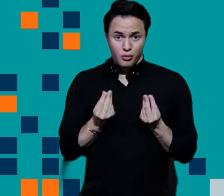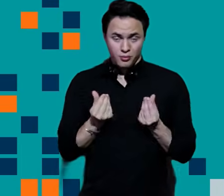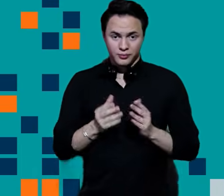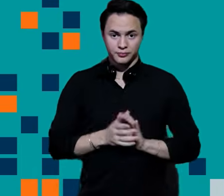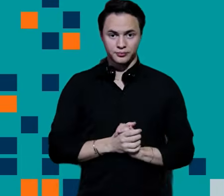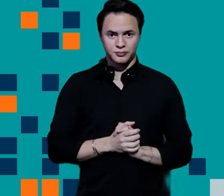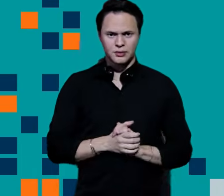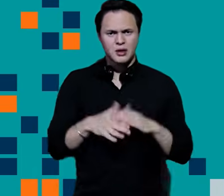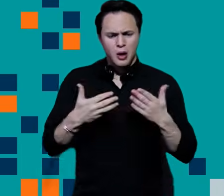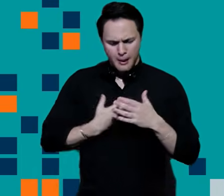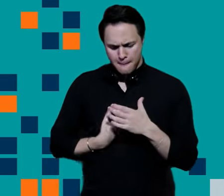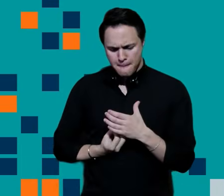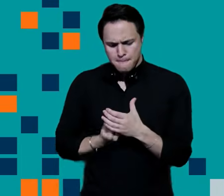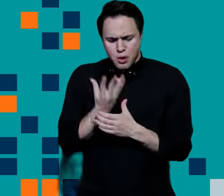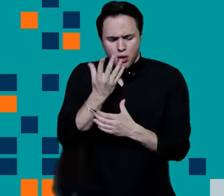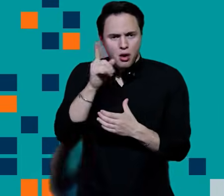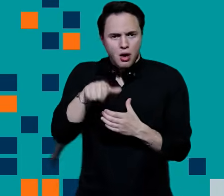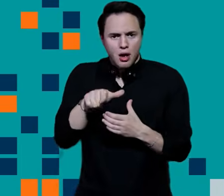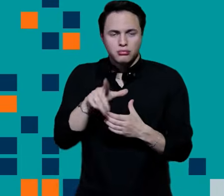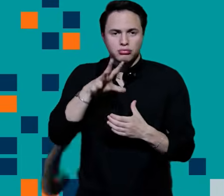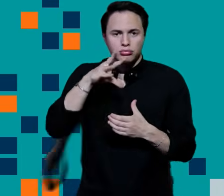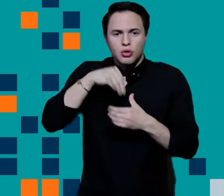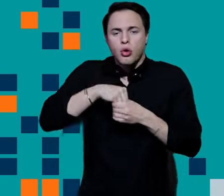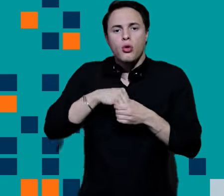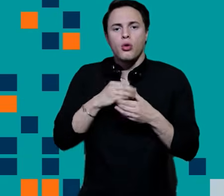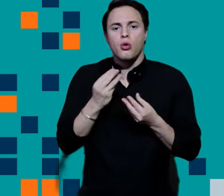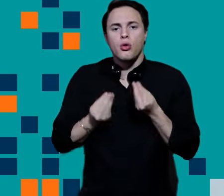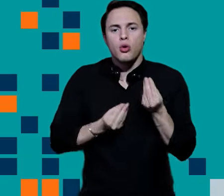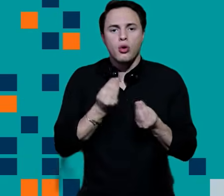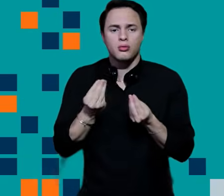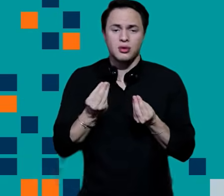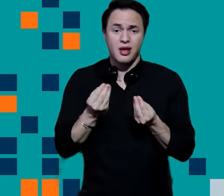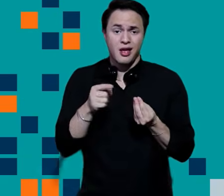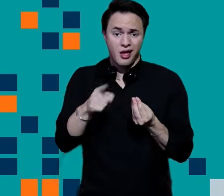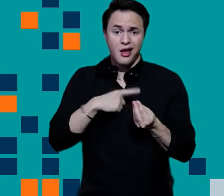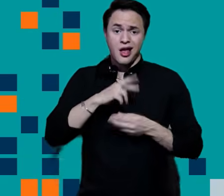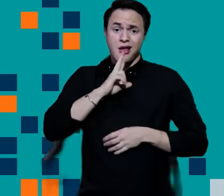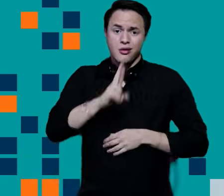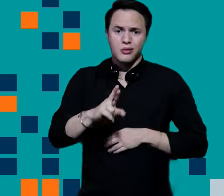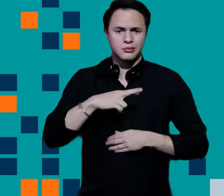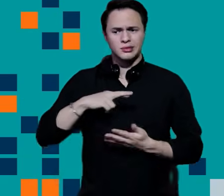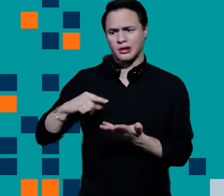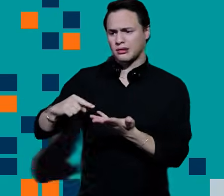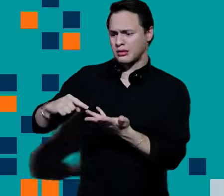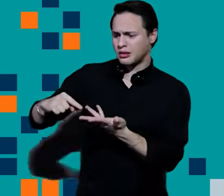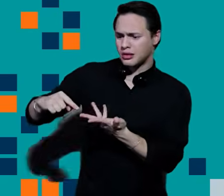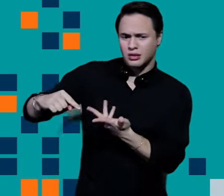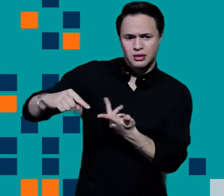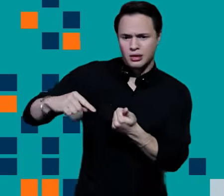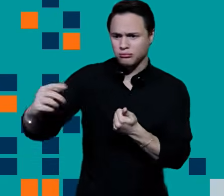so the prediction, the outputs, is as a result of all of our nervous systems. So our